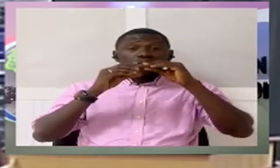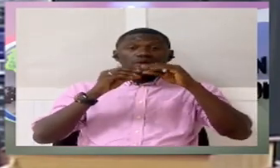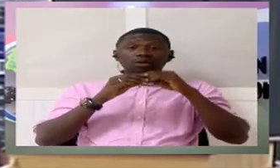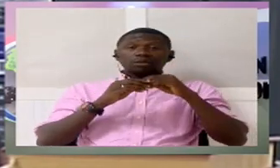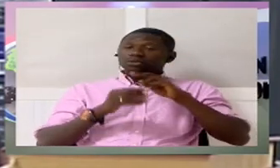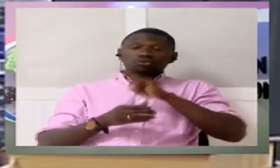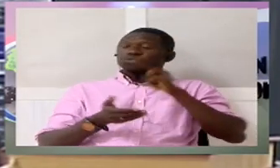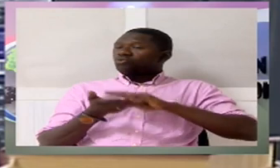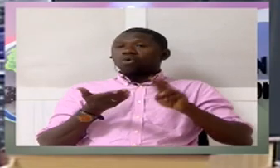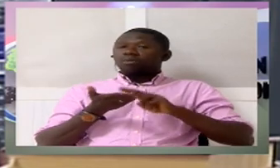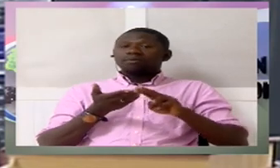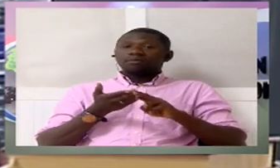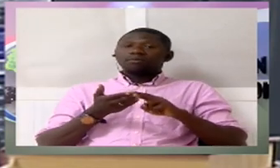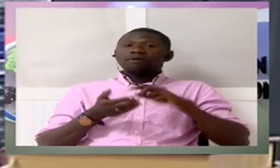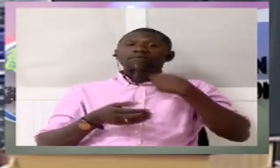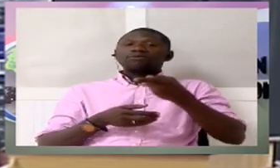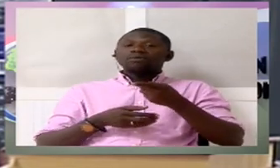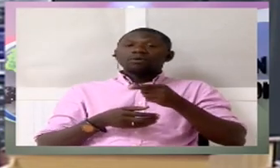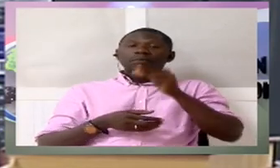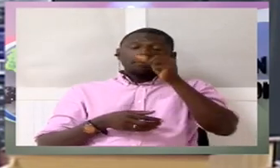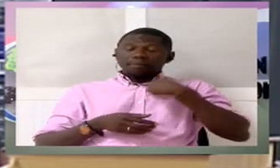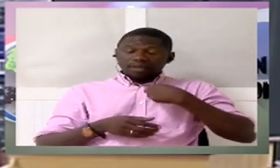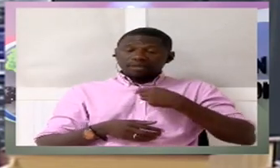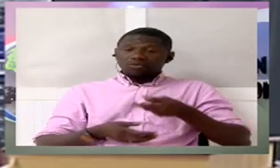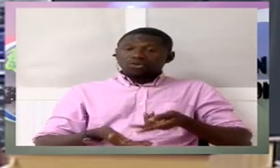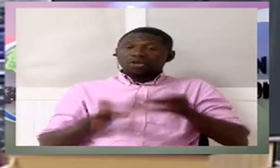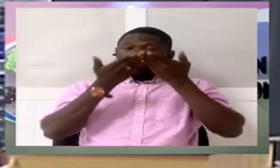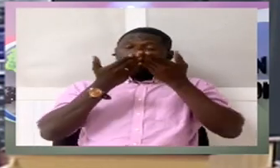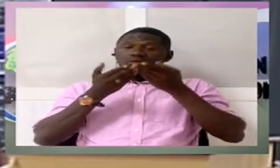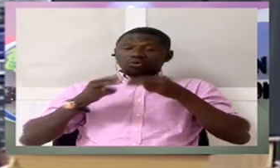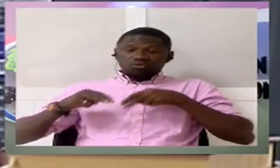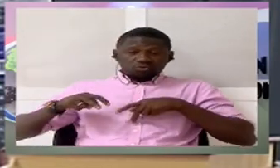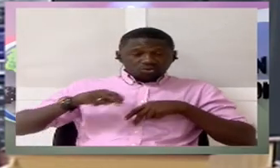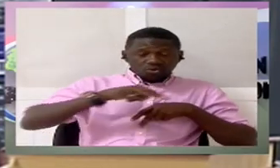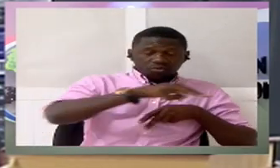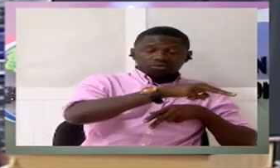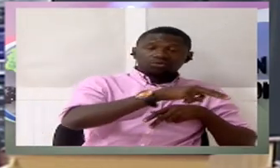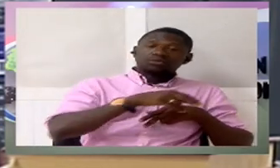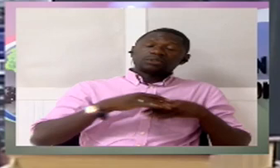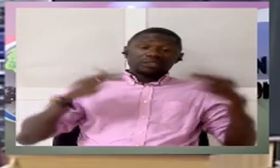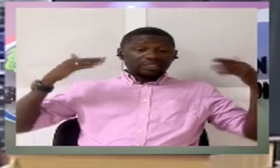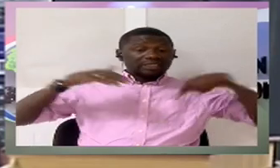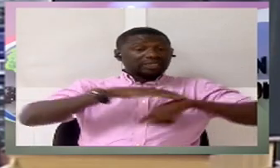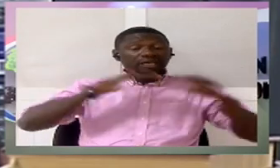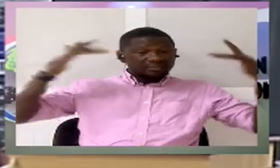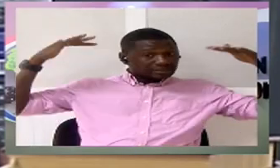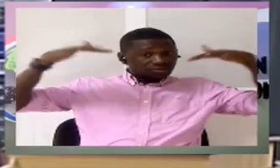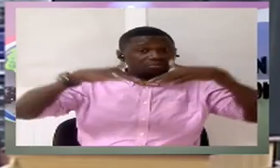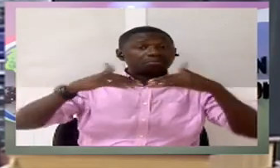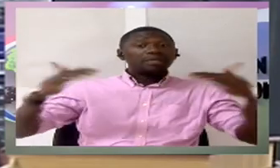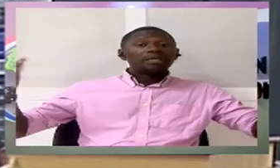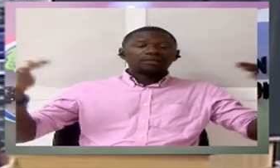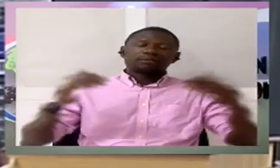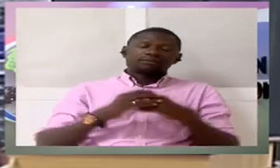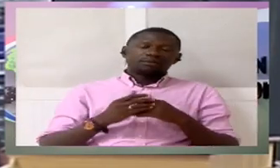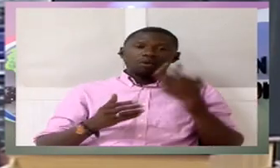I normal? It's not normal. Runga wuli. For me to get up. A movement oke holoka. And make movements inside the hall.